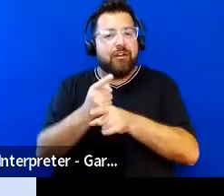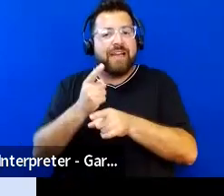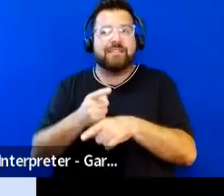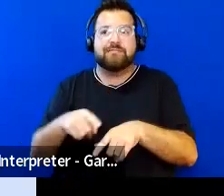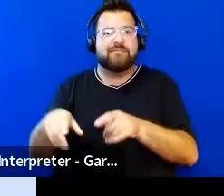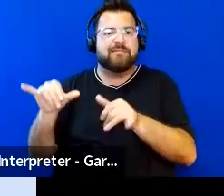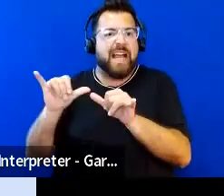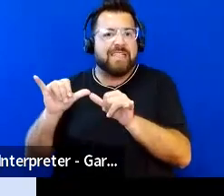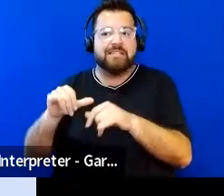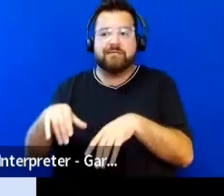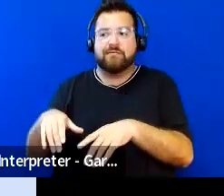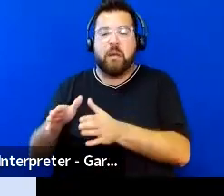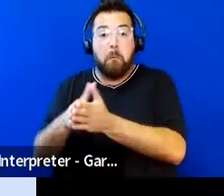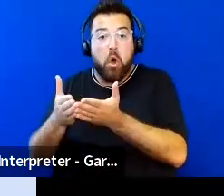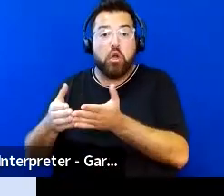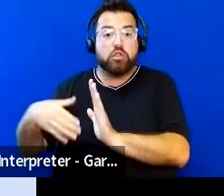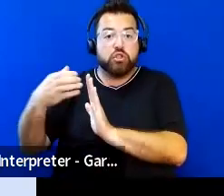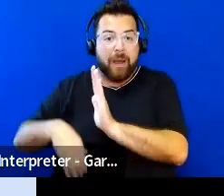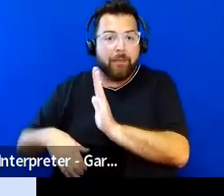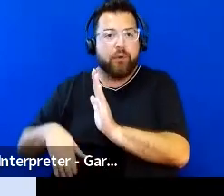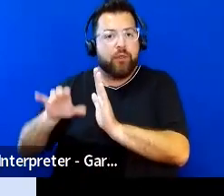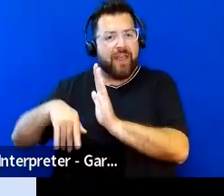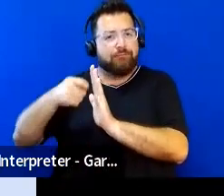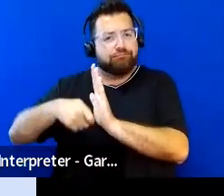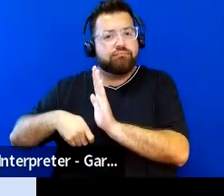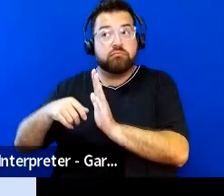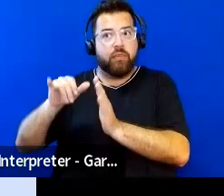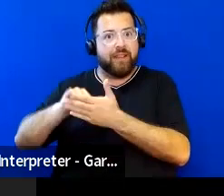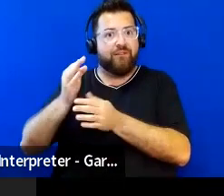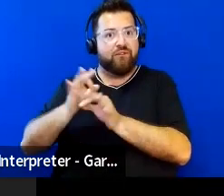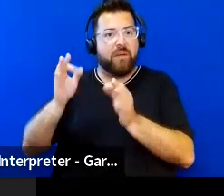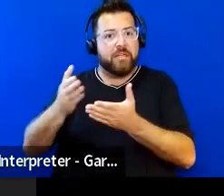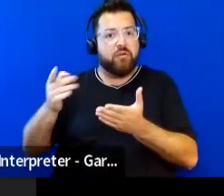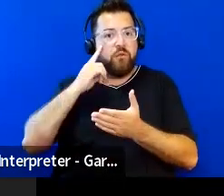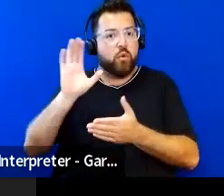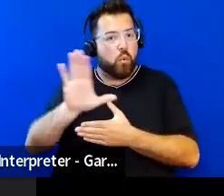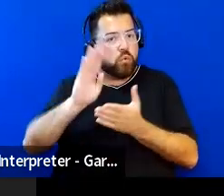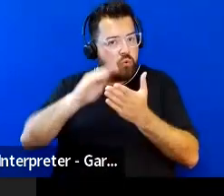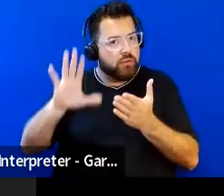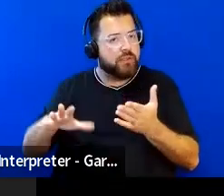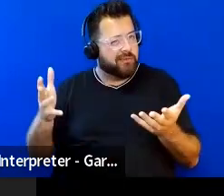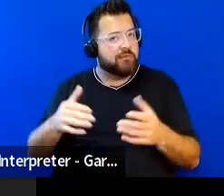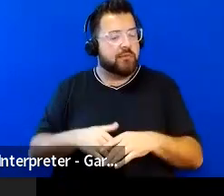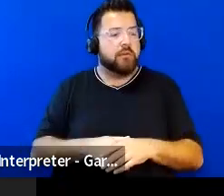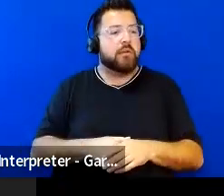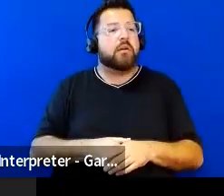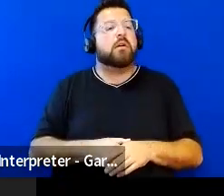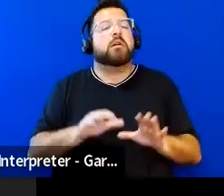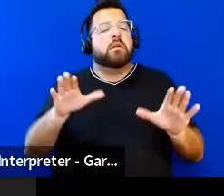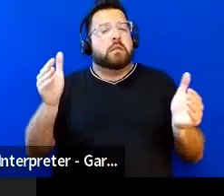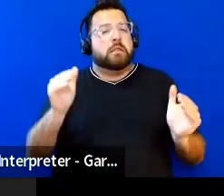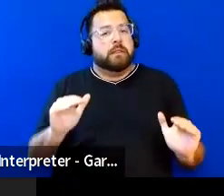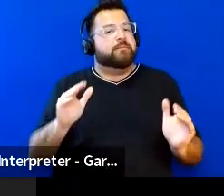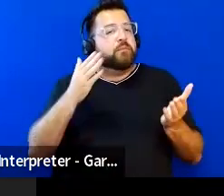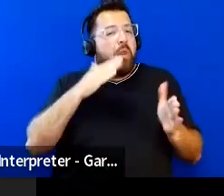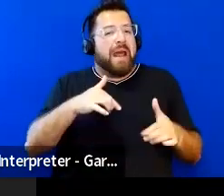are writing free material for your students to some extent. Okay, I'm not going to spend too